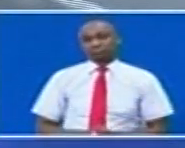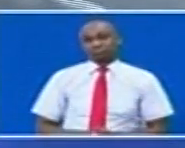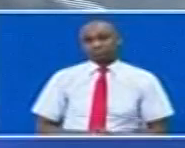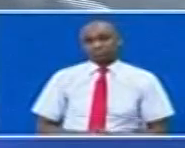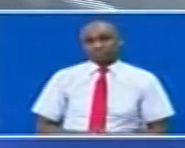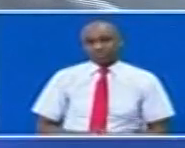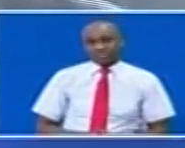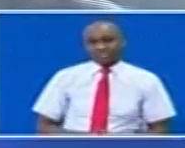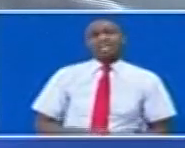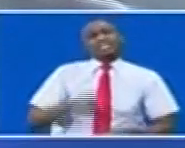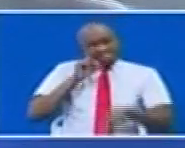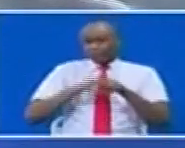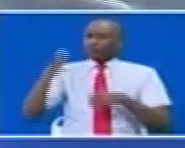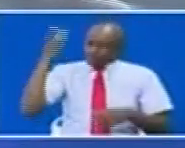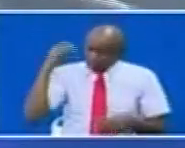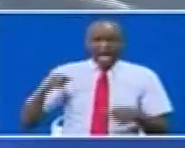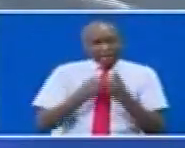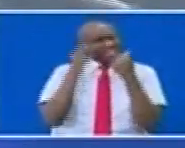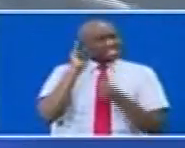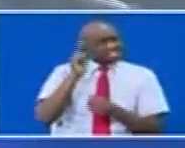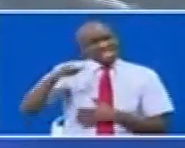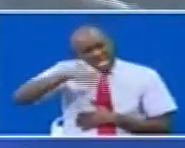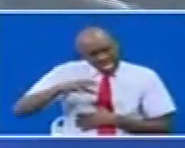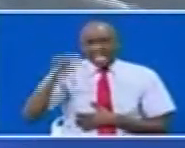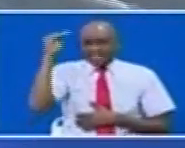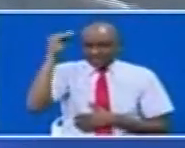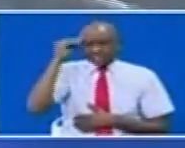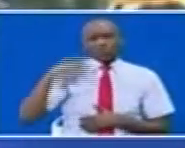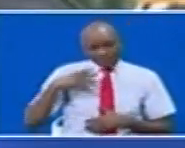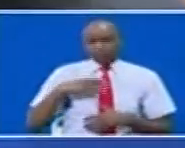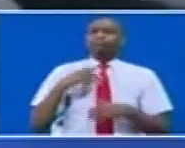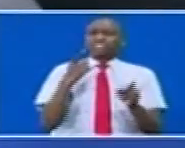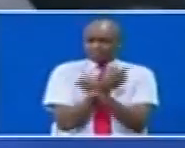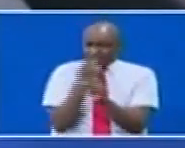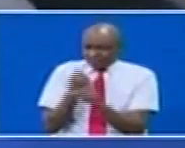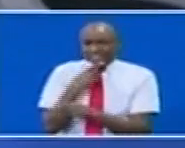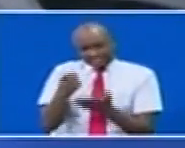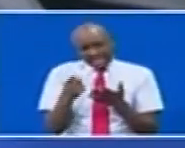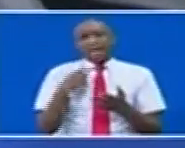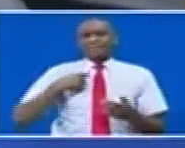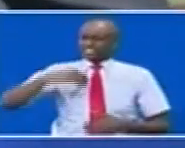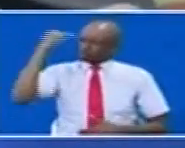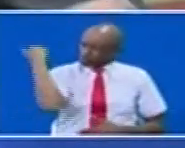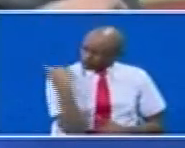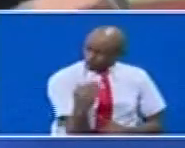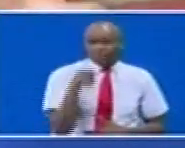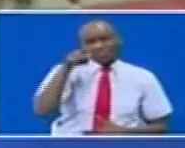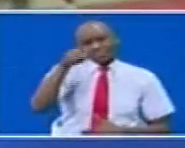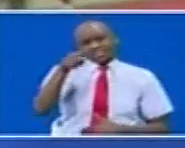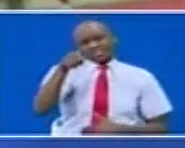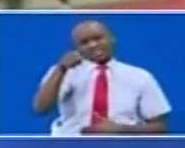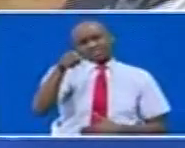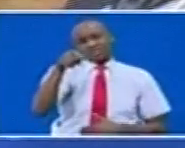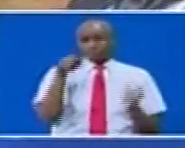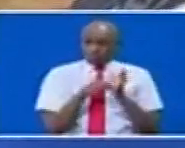As the fire incidents increase in Kisii region, education stakeholders have called for an end to what they called public relations